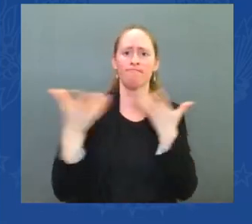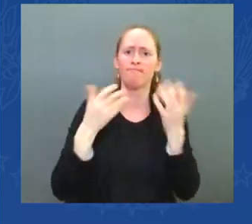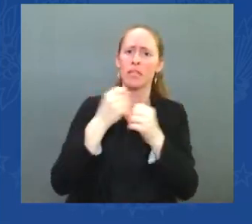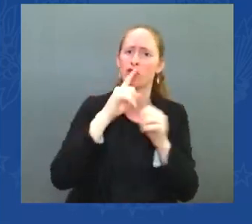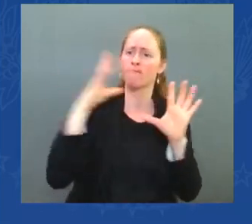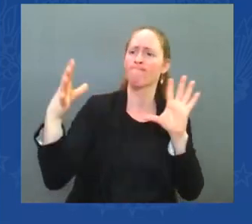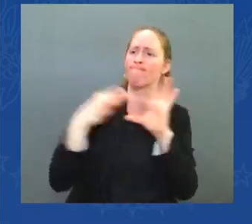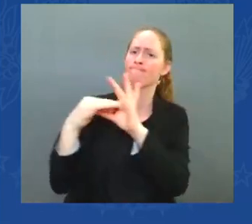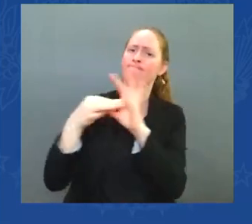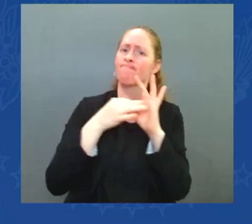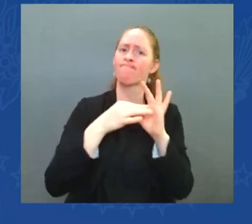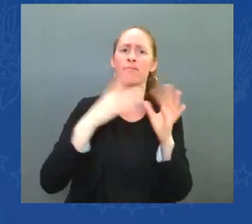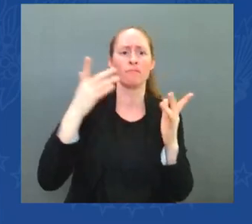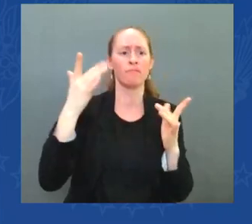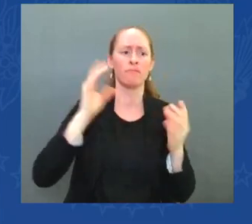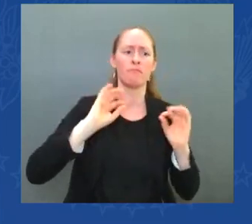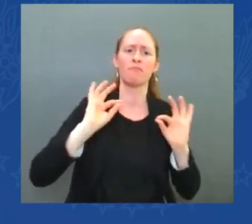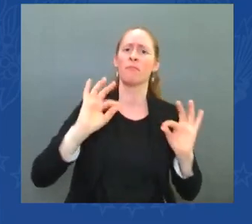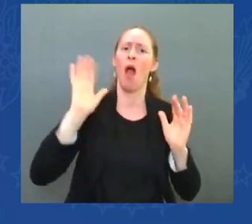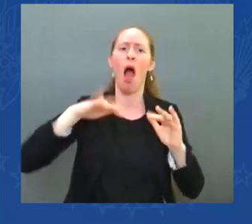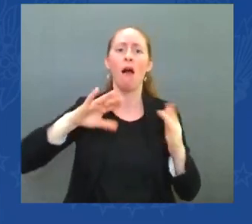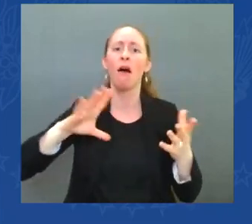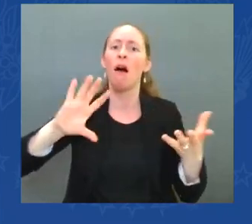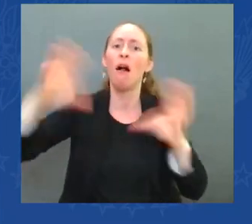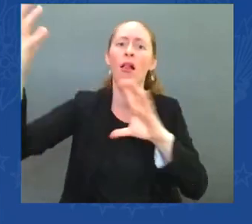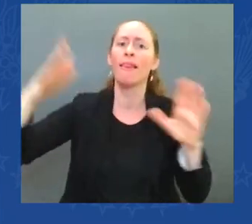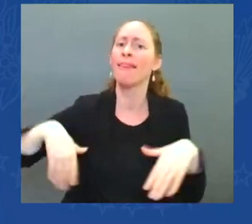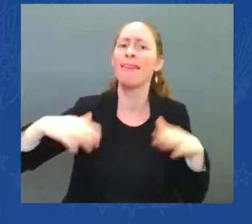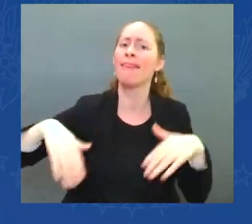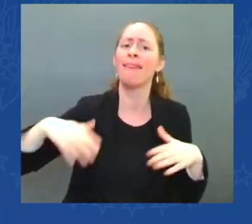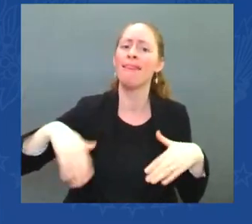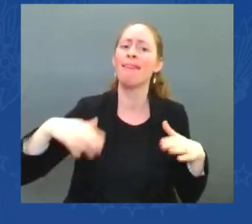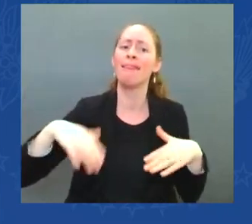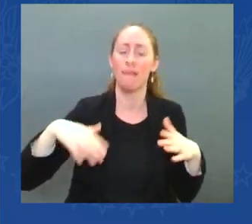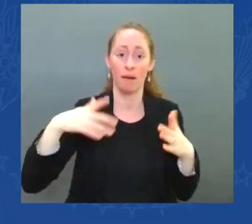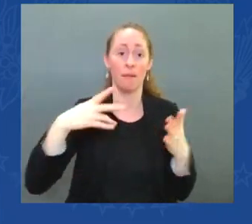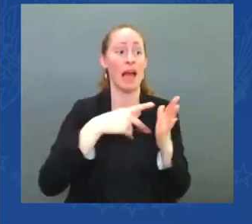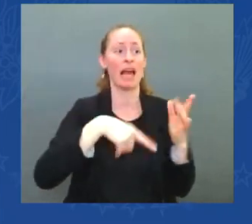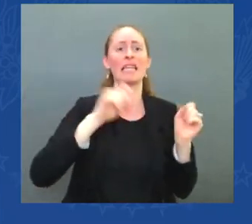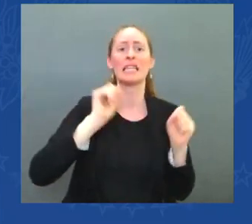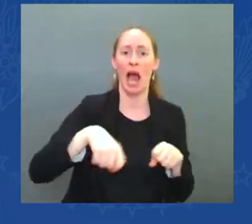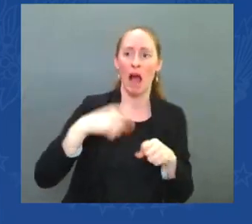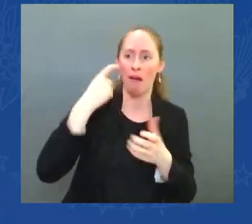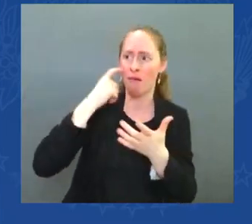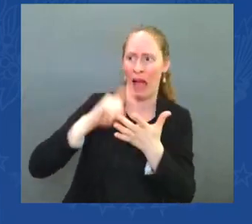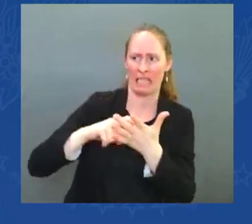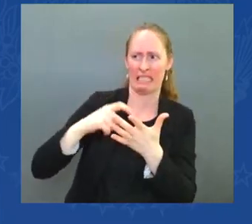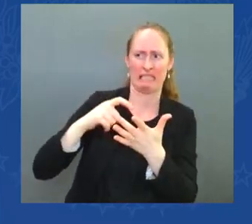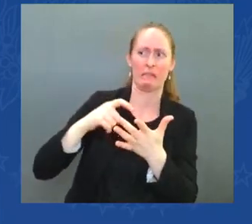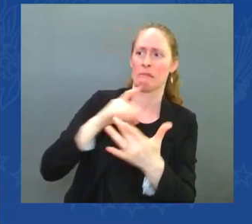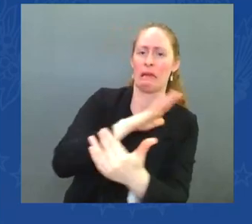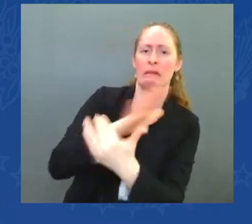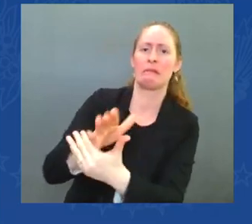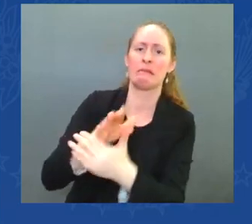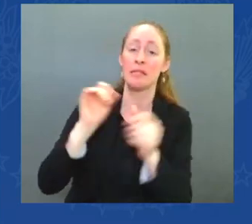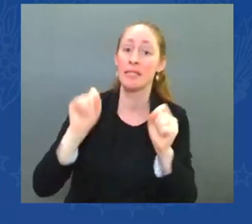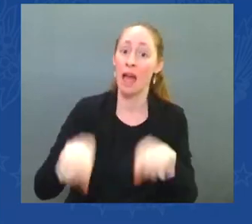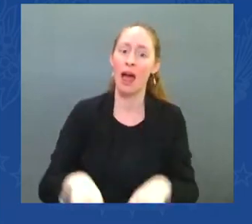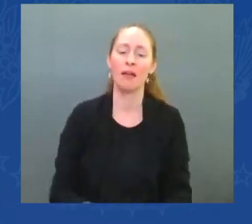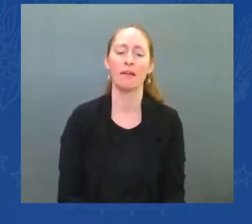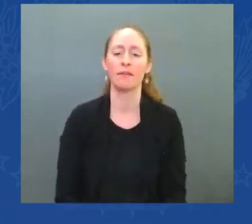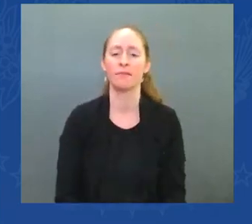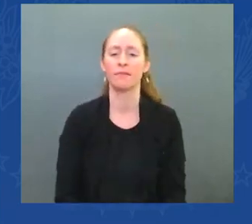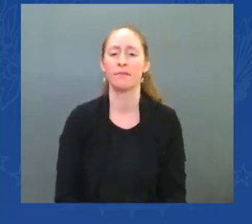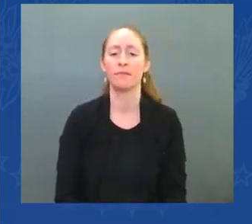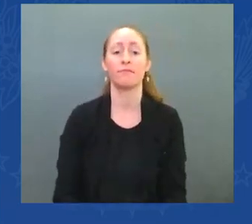They intervene before it's too late. Fourth, we're funding jobs and training for young people, summer programs,